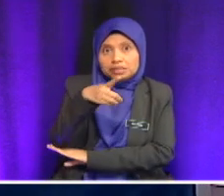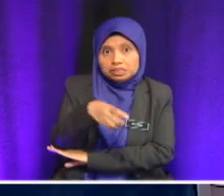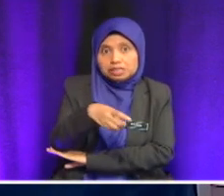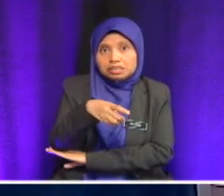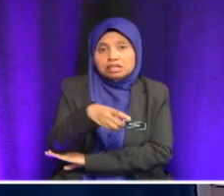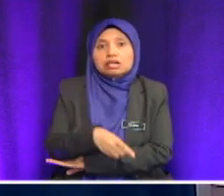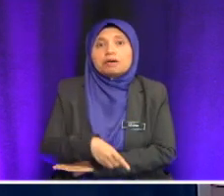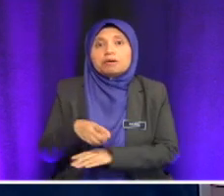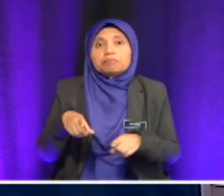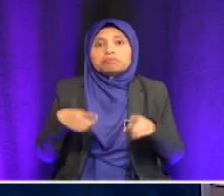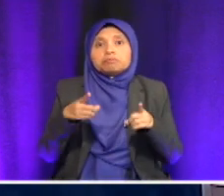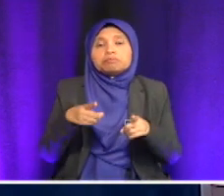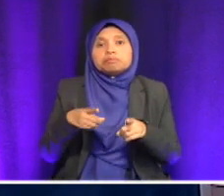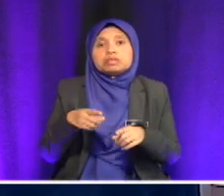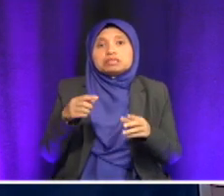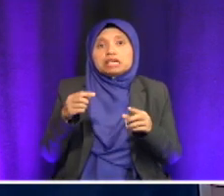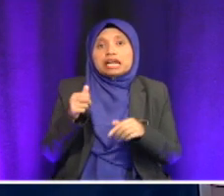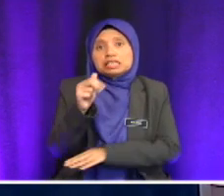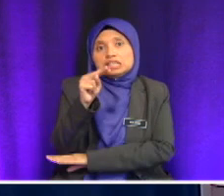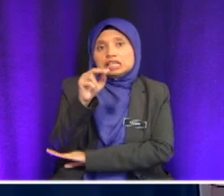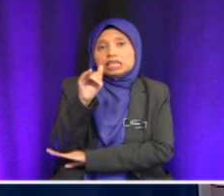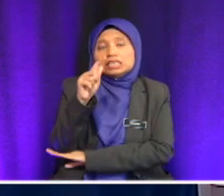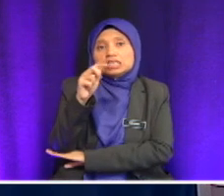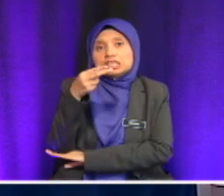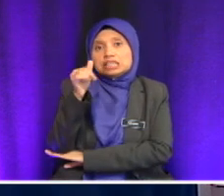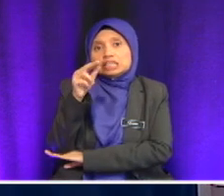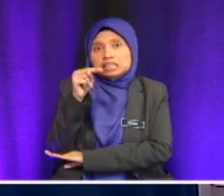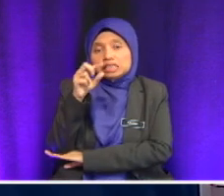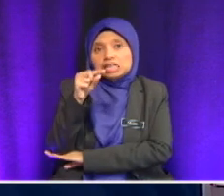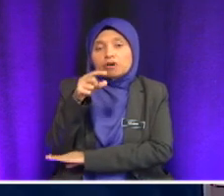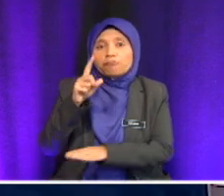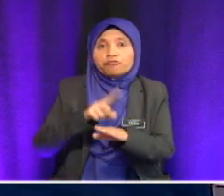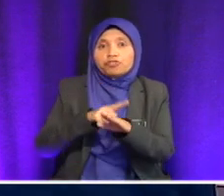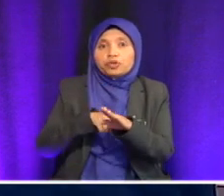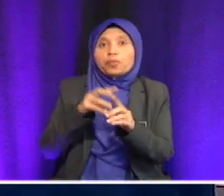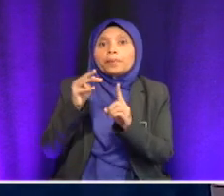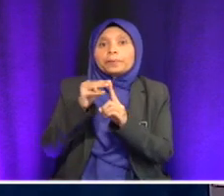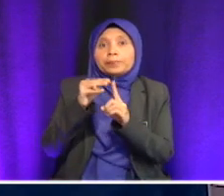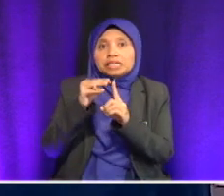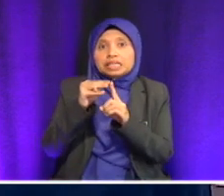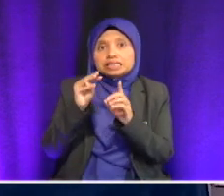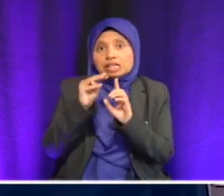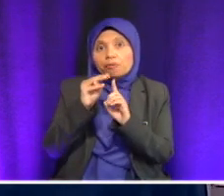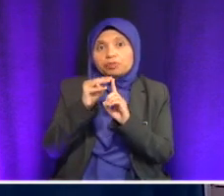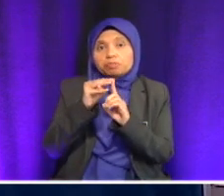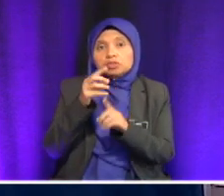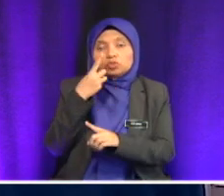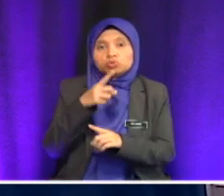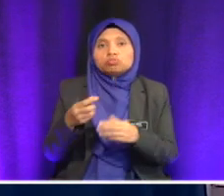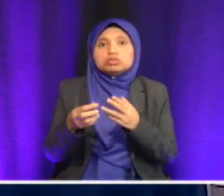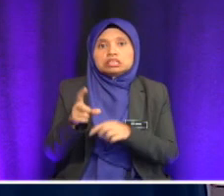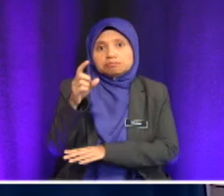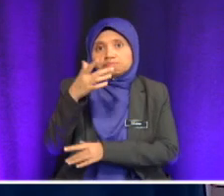it calmed the whales down and communicated with them. Within a few minutes, the whales were following the dolphin back to the freedom of safe